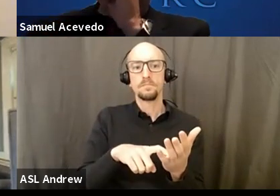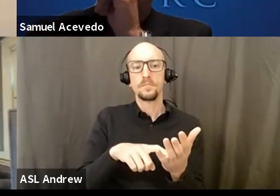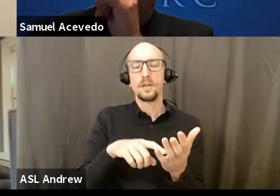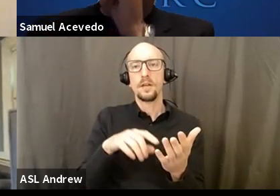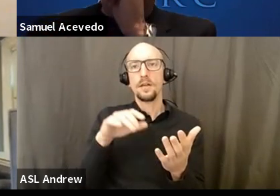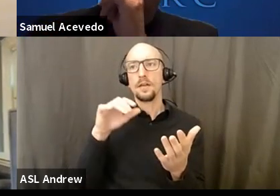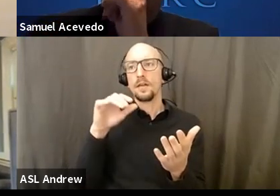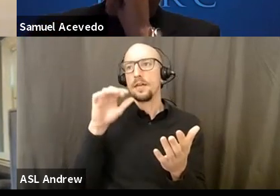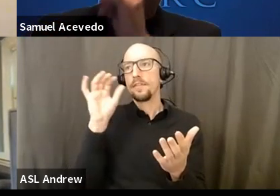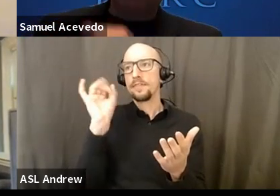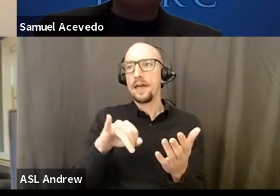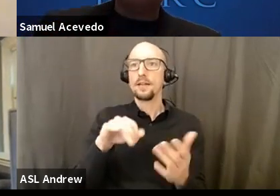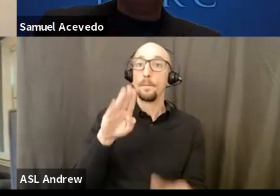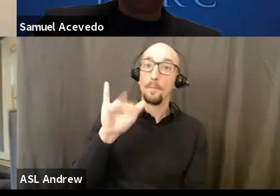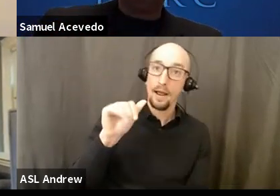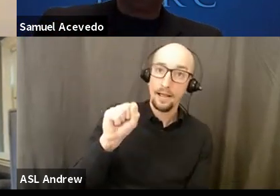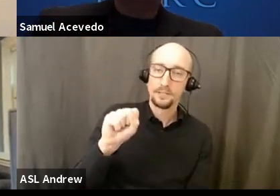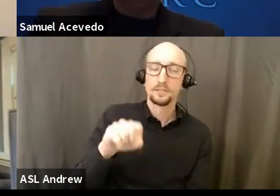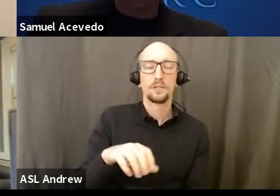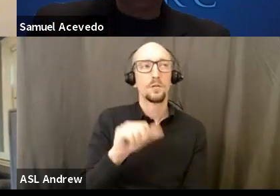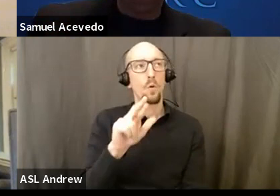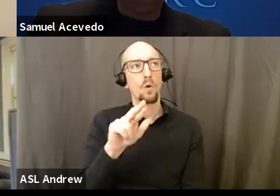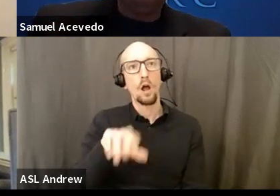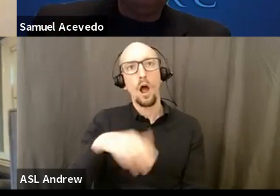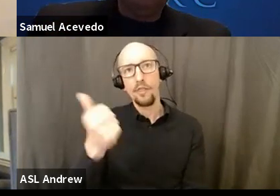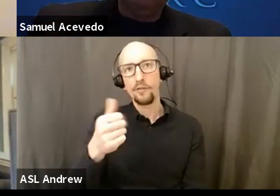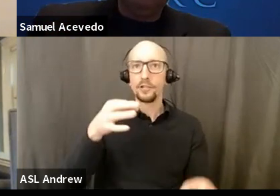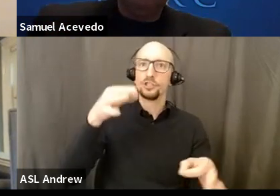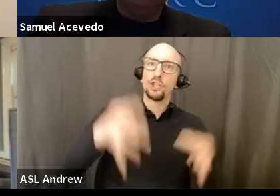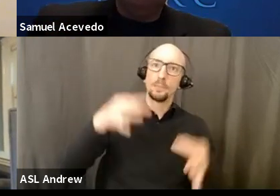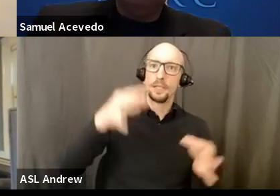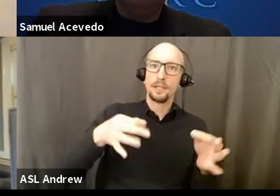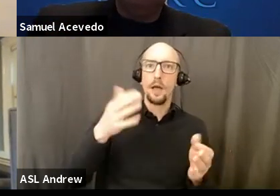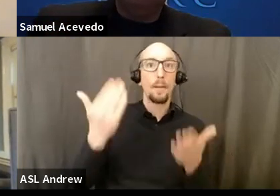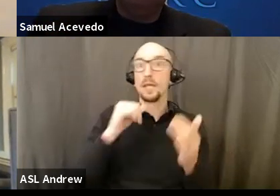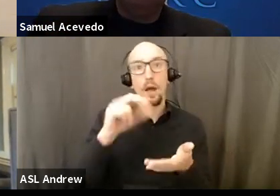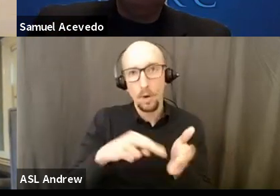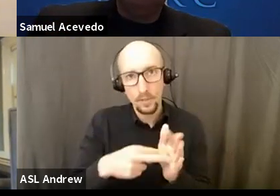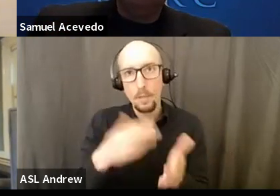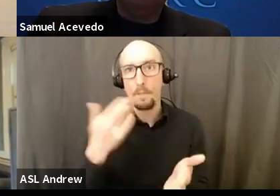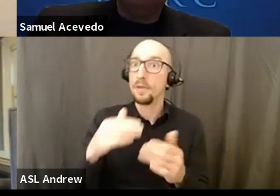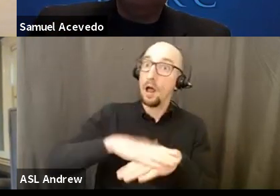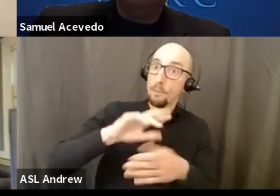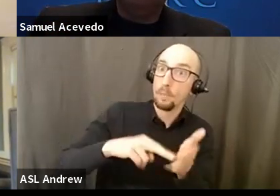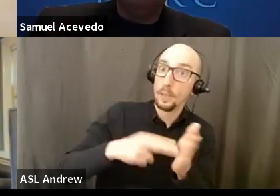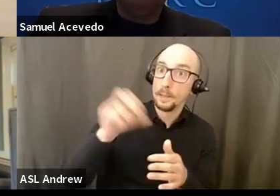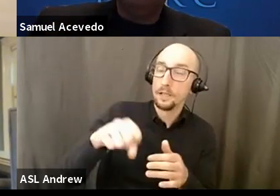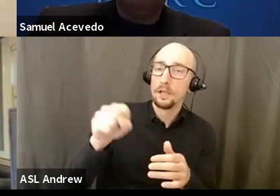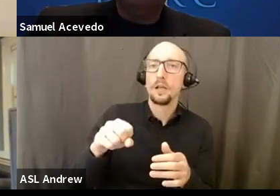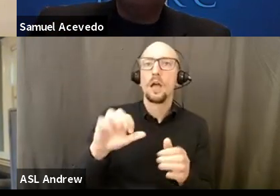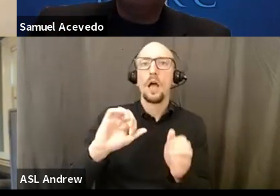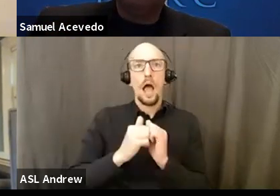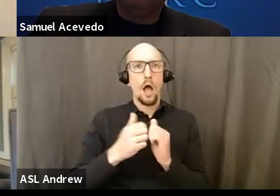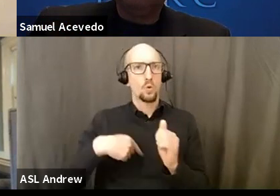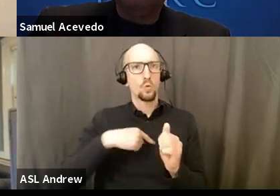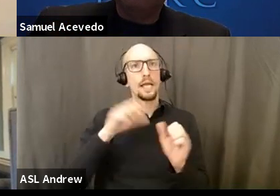judgments, conscious or unconscious, being made are, how do we assure that that is not coming